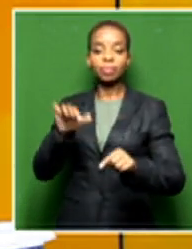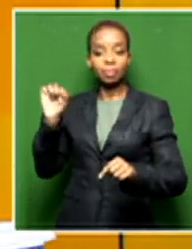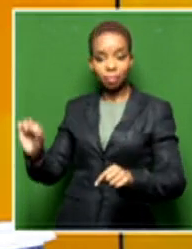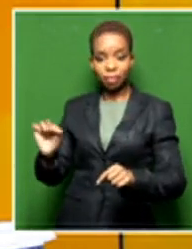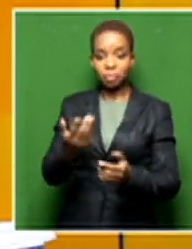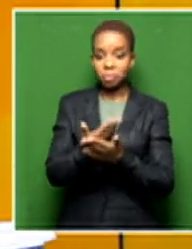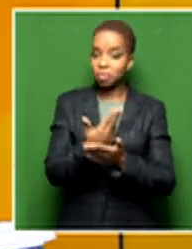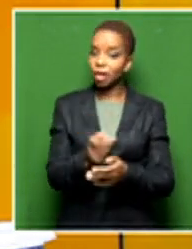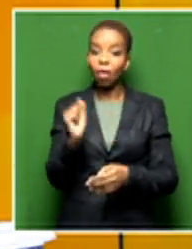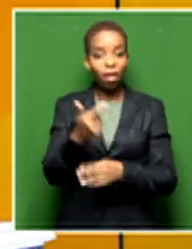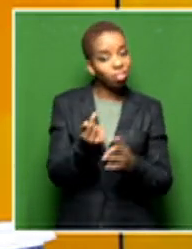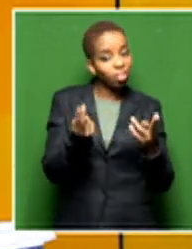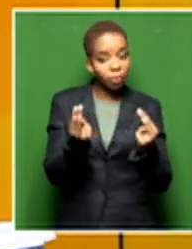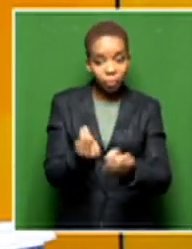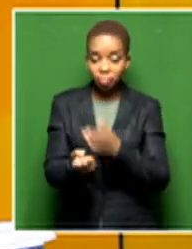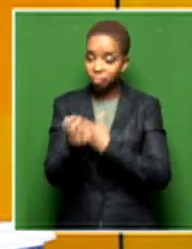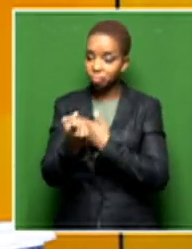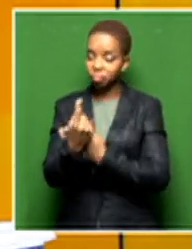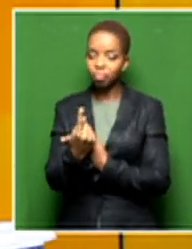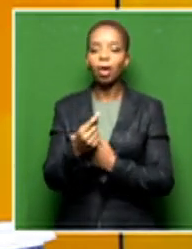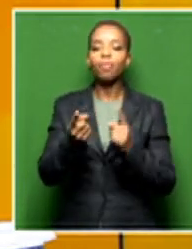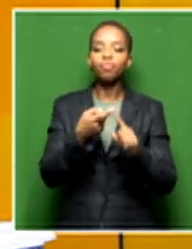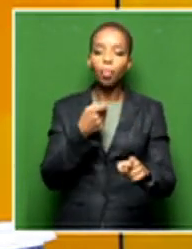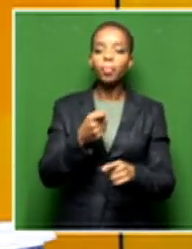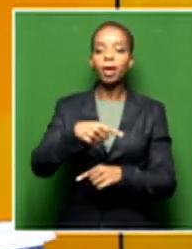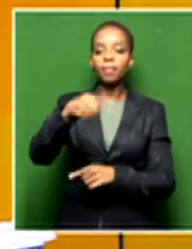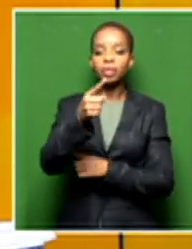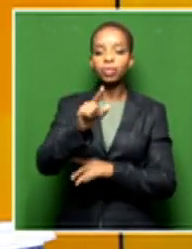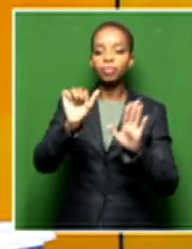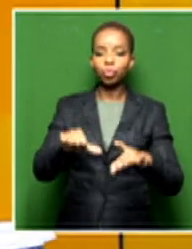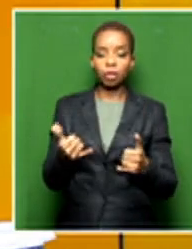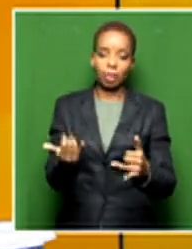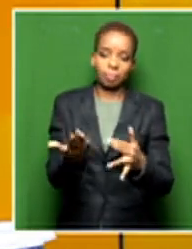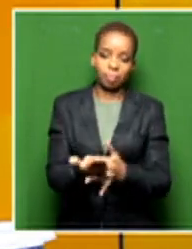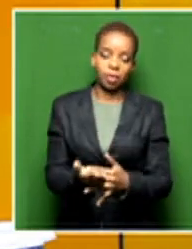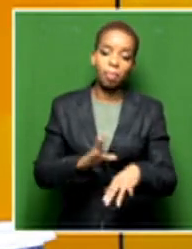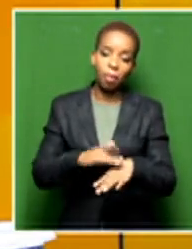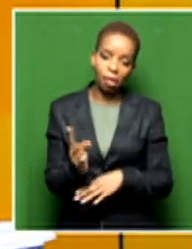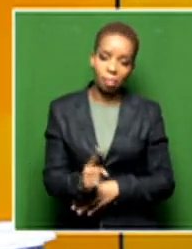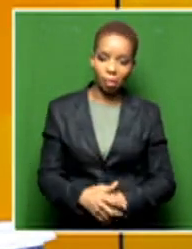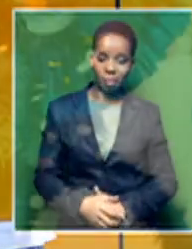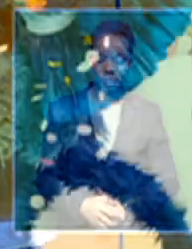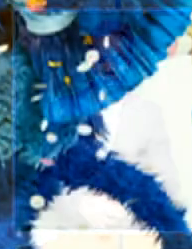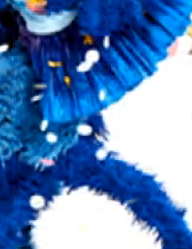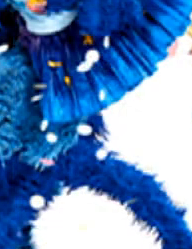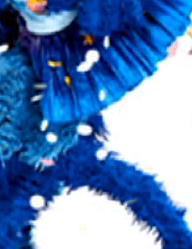friends. You can catch all the new episodes from the 1st of June on SABC2. We'll take a quick break. We'll have more in a moment.